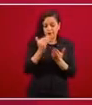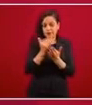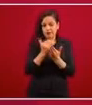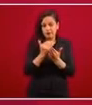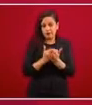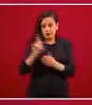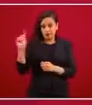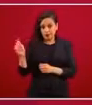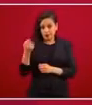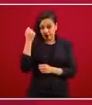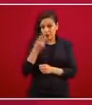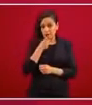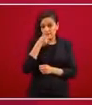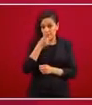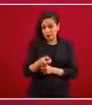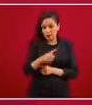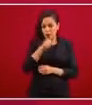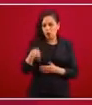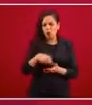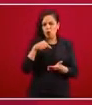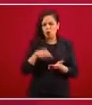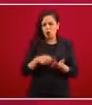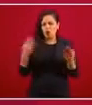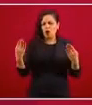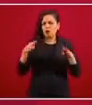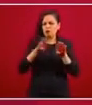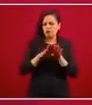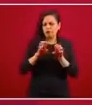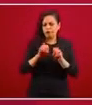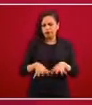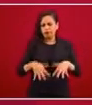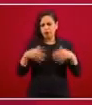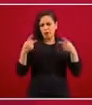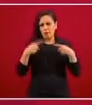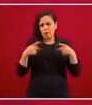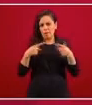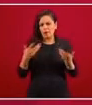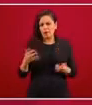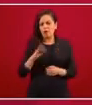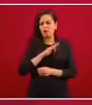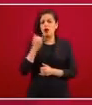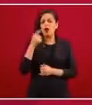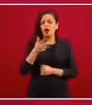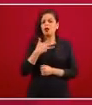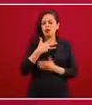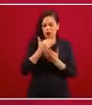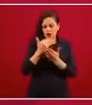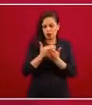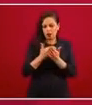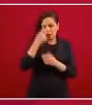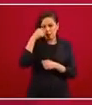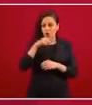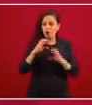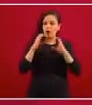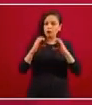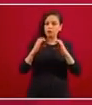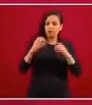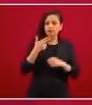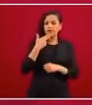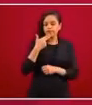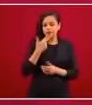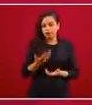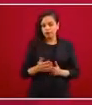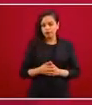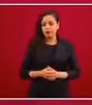space. Do not forget that we have official guidelines and protocols for the handling of enclosed